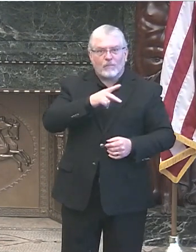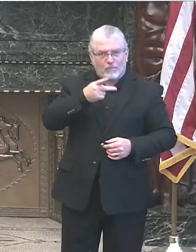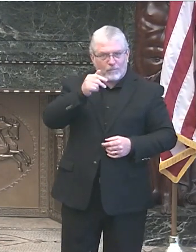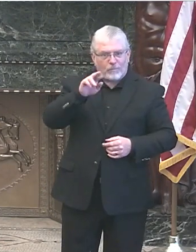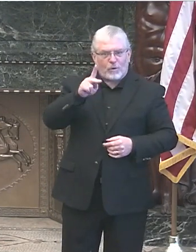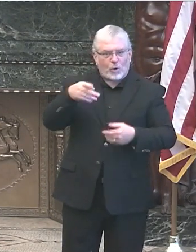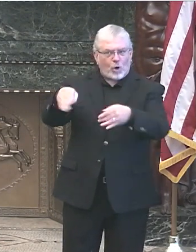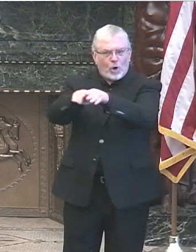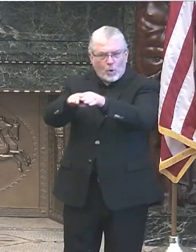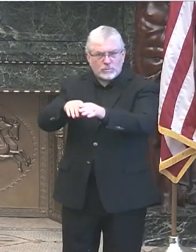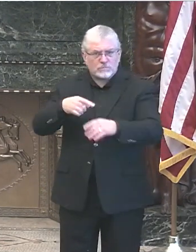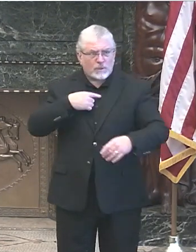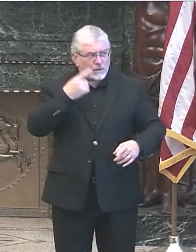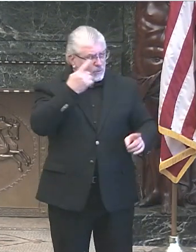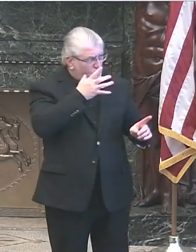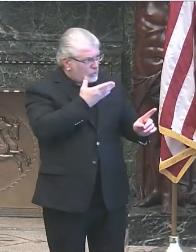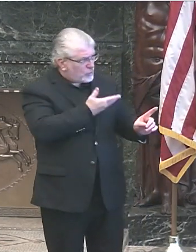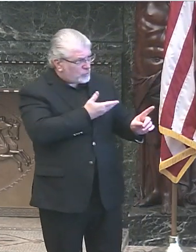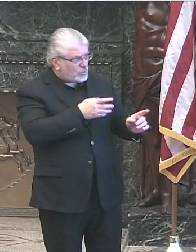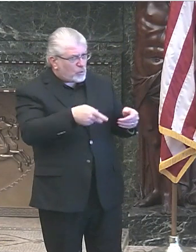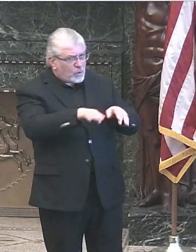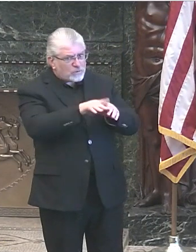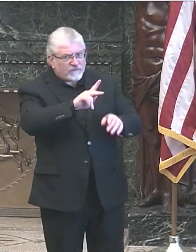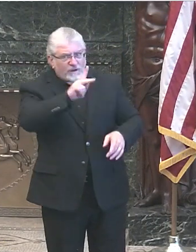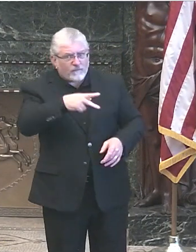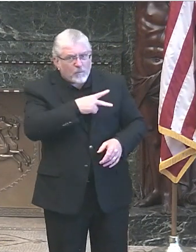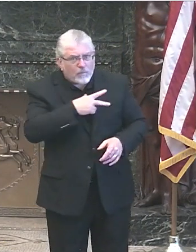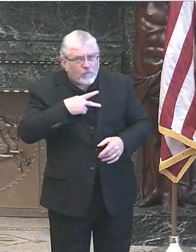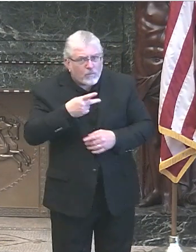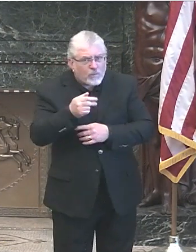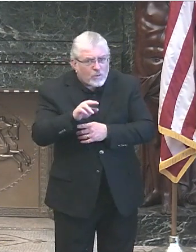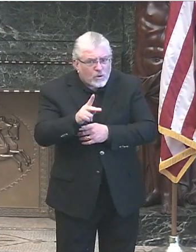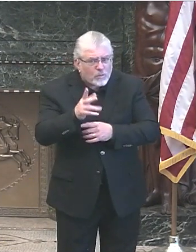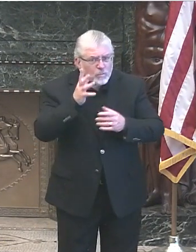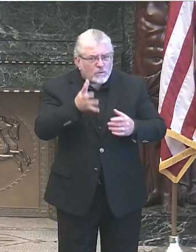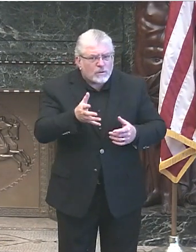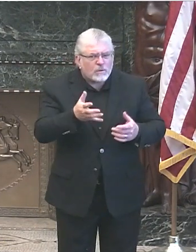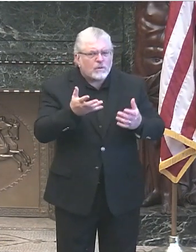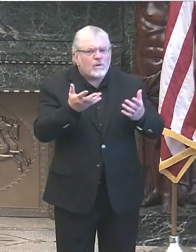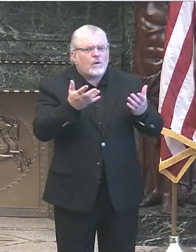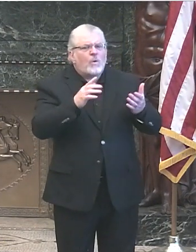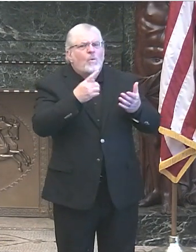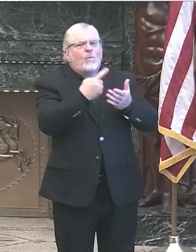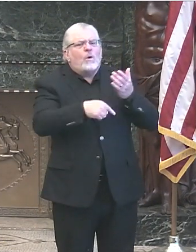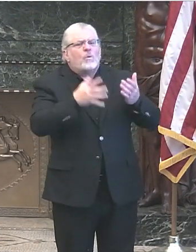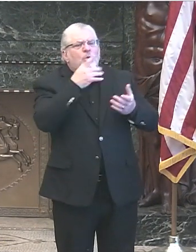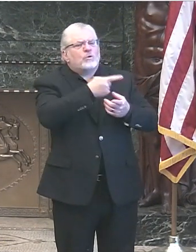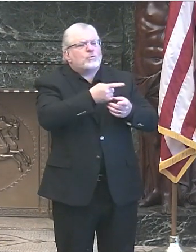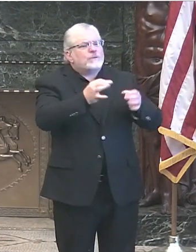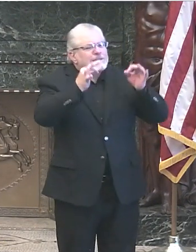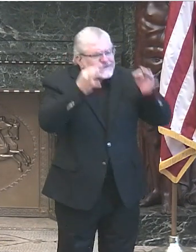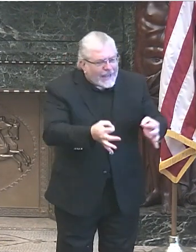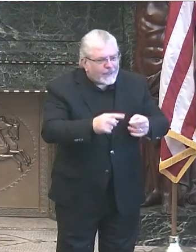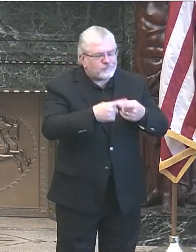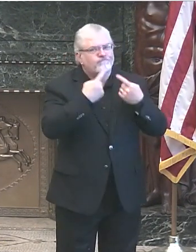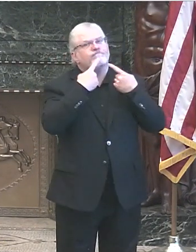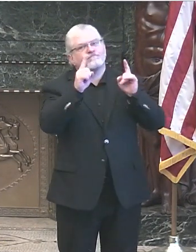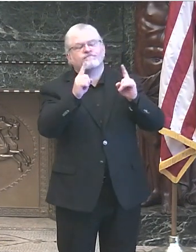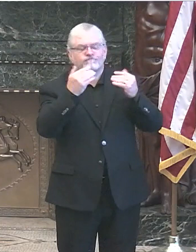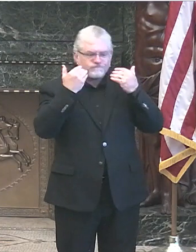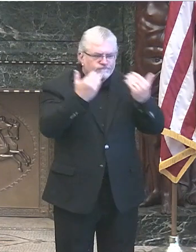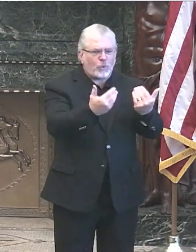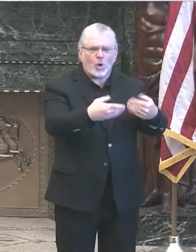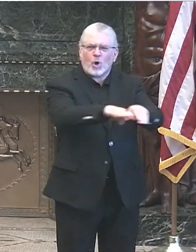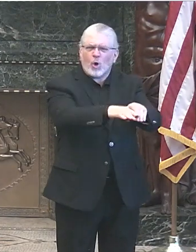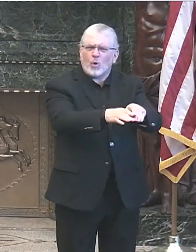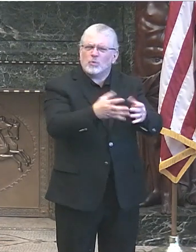point, or what it would take to do so, and then just how concerning it is to see, group gatherings in the parks. Well, it's very concerning